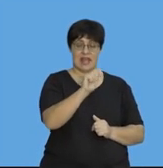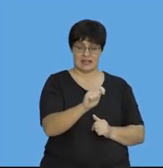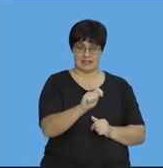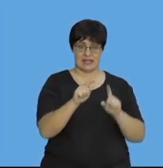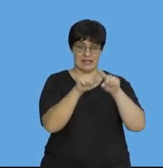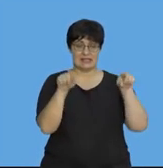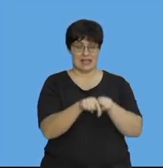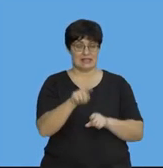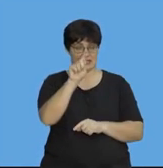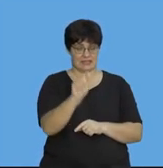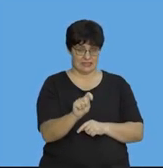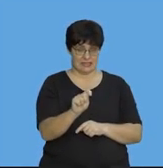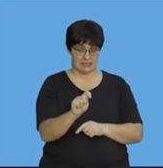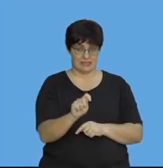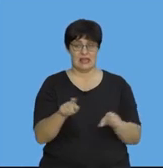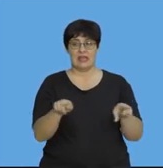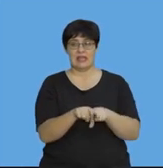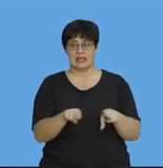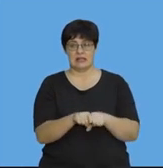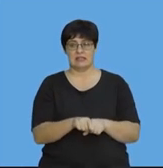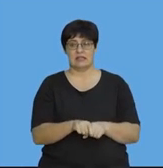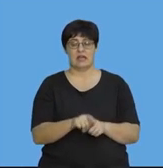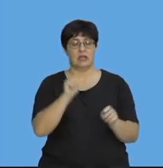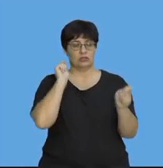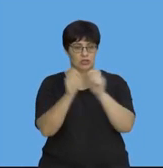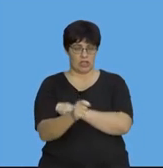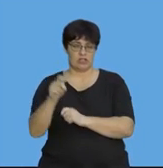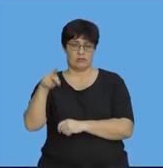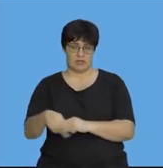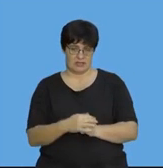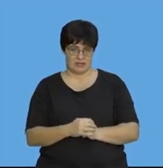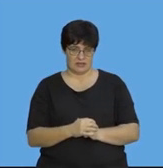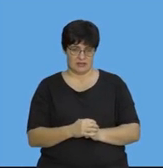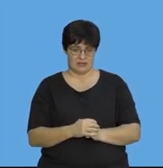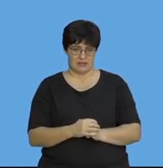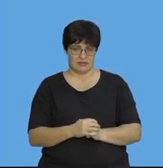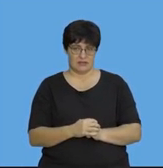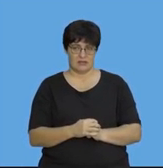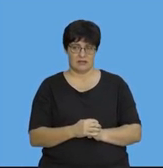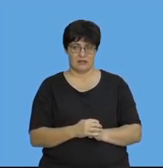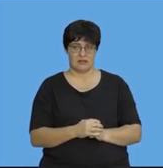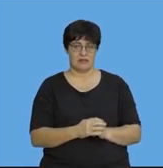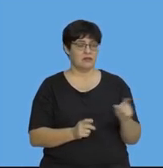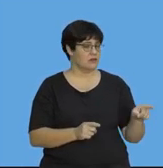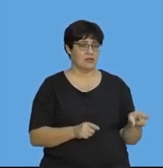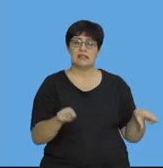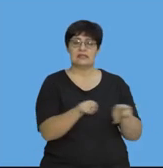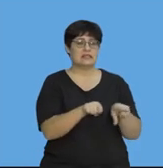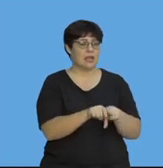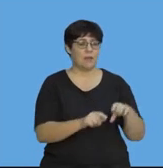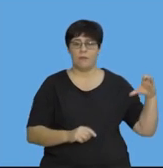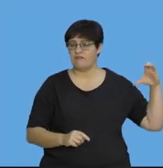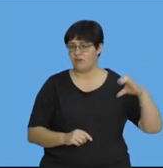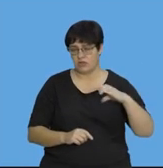net delta T equal to change in momentum. They're experiencing the